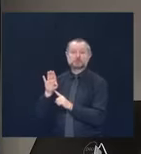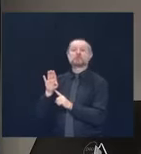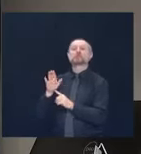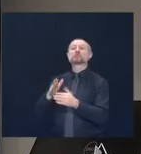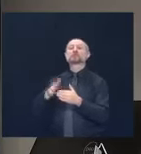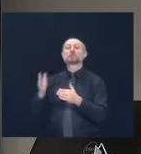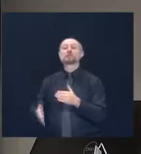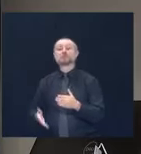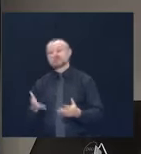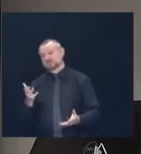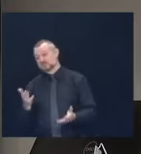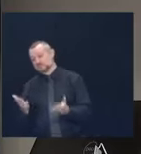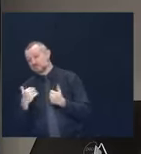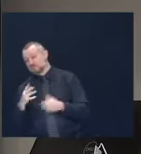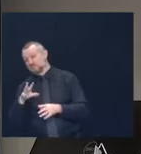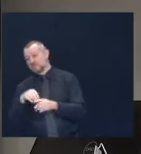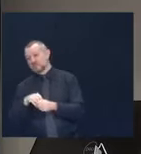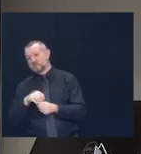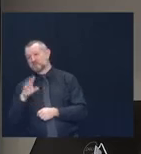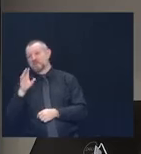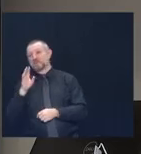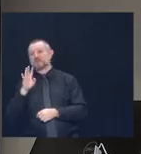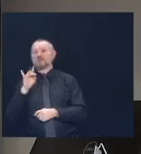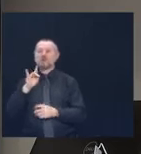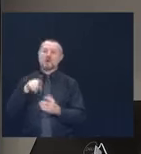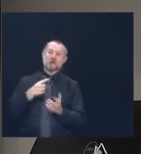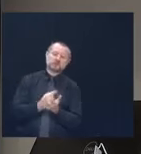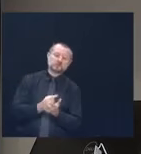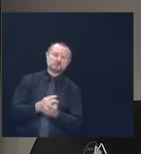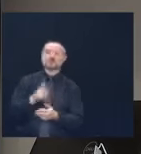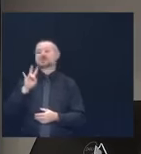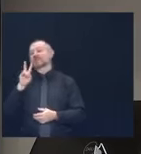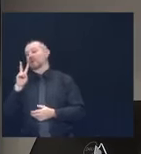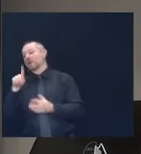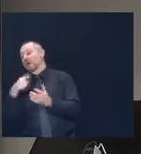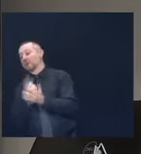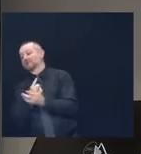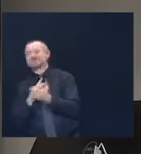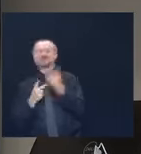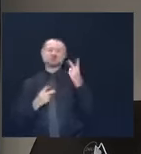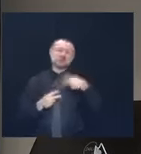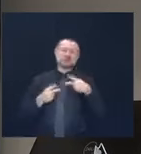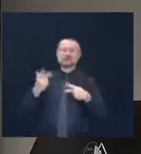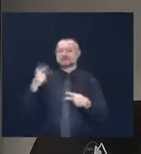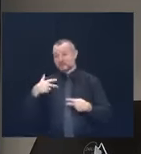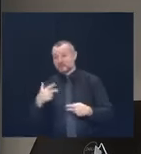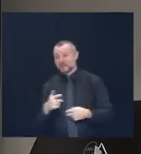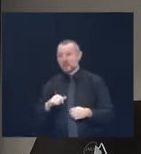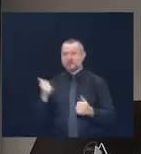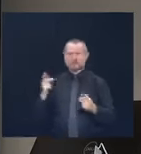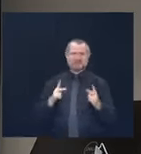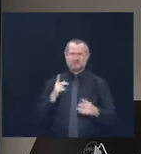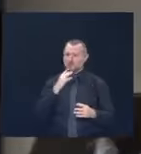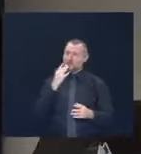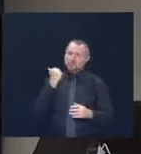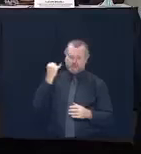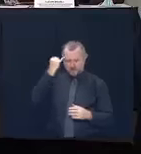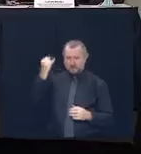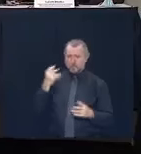vast majority, within 48 hours or 72 hours. And so seeking out these other sites makes a lot of